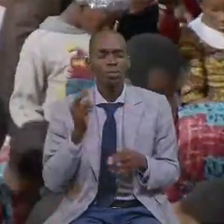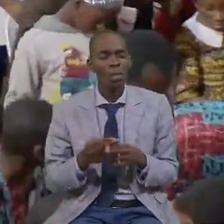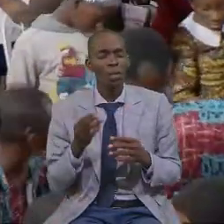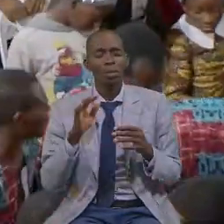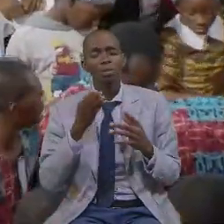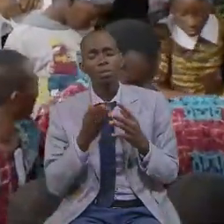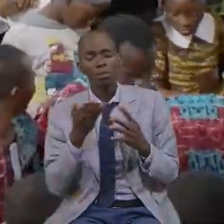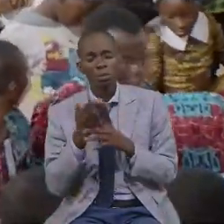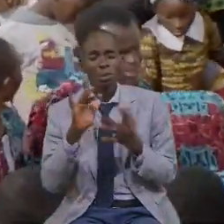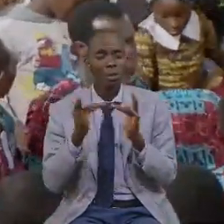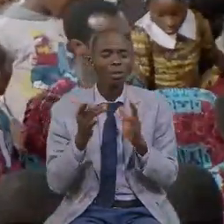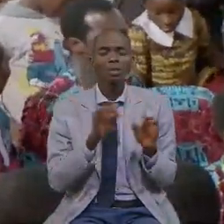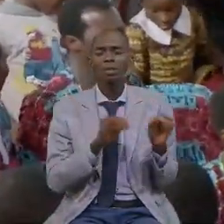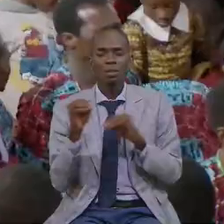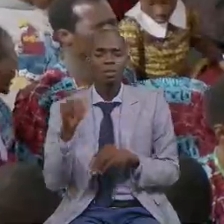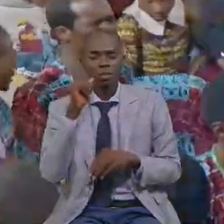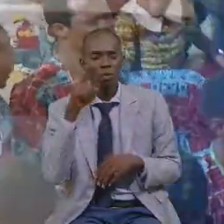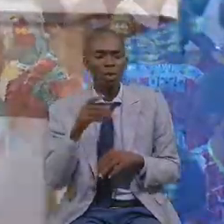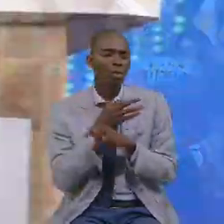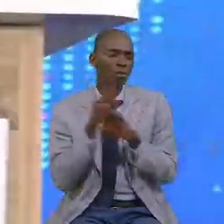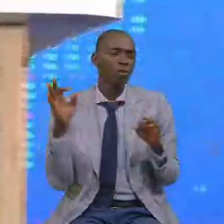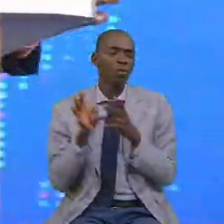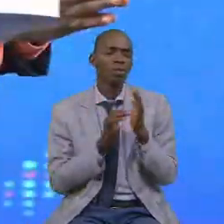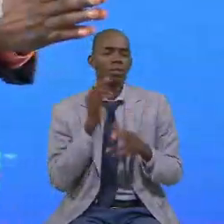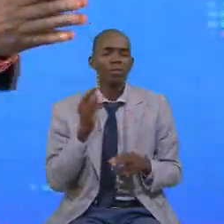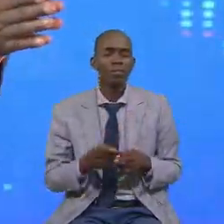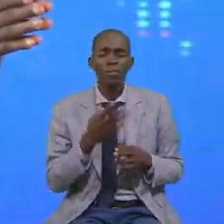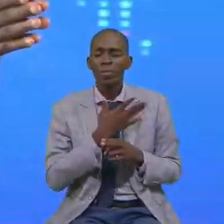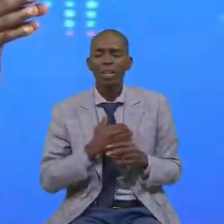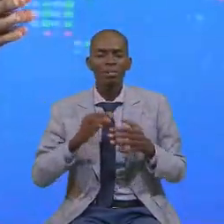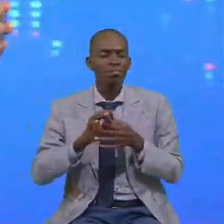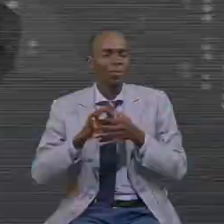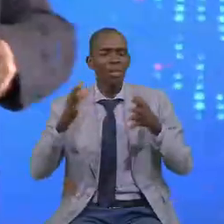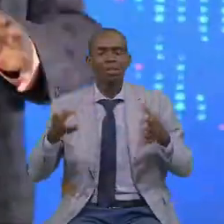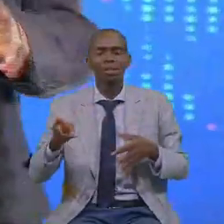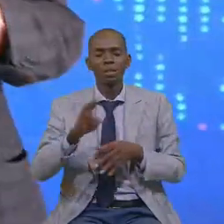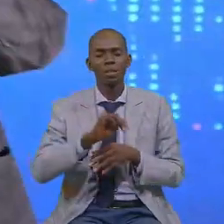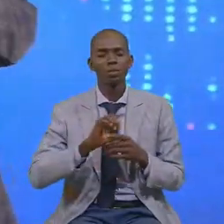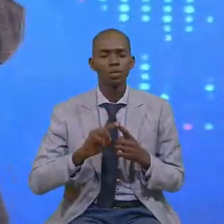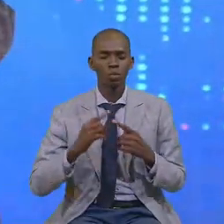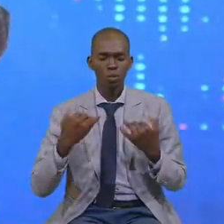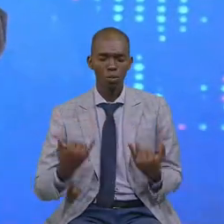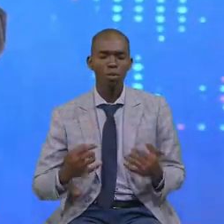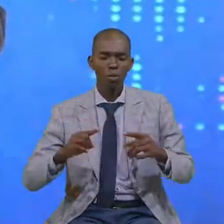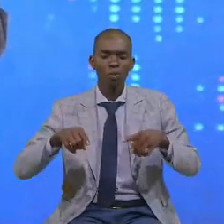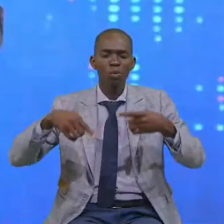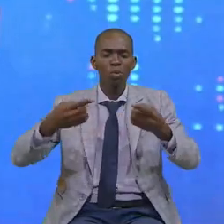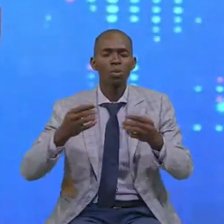Online, set her free. And release them to now go in the